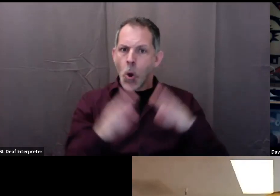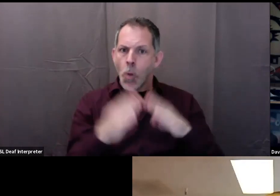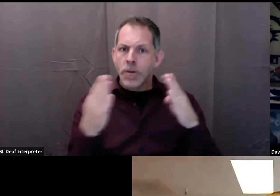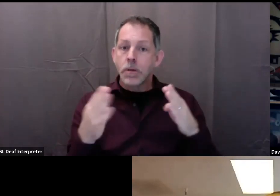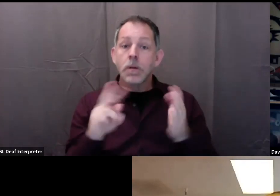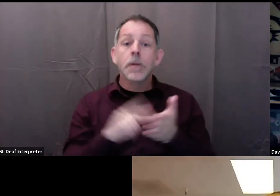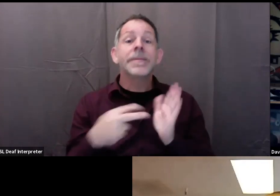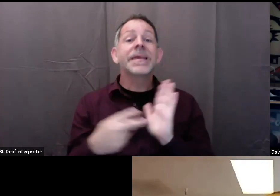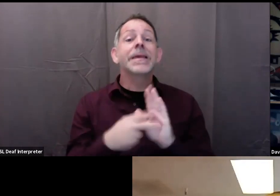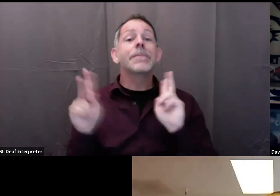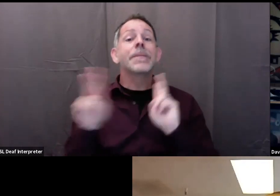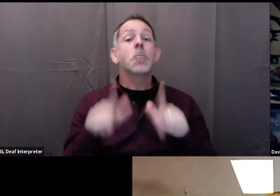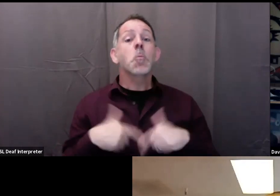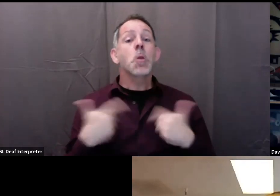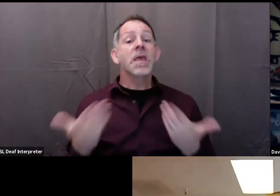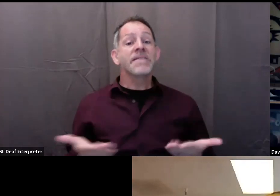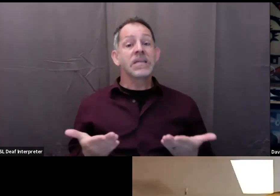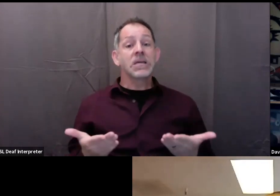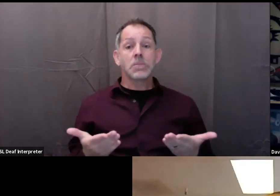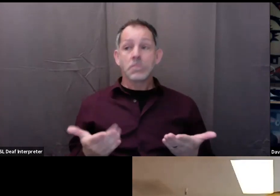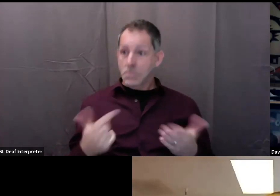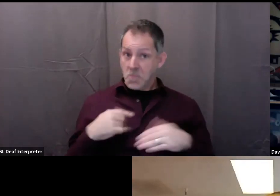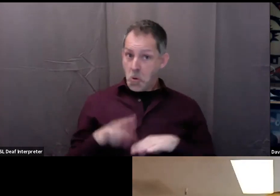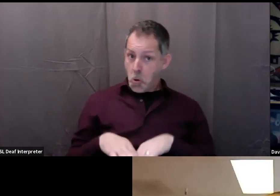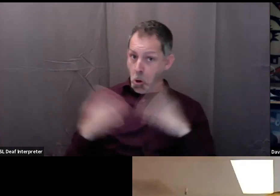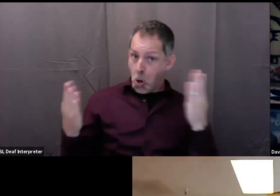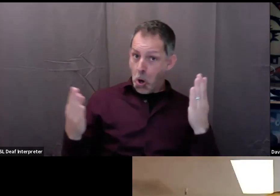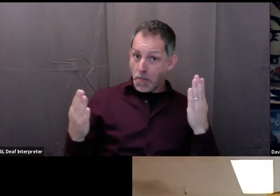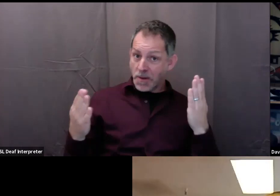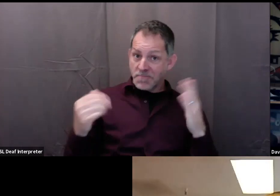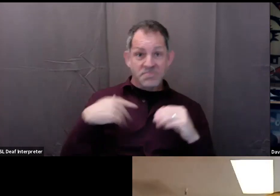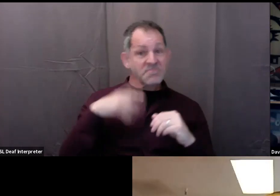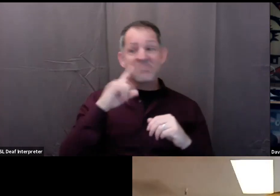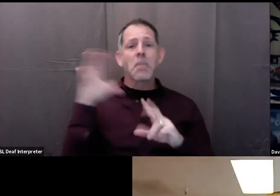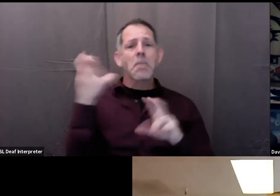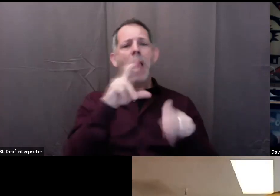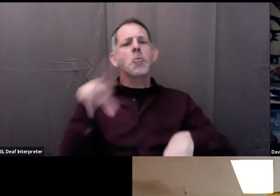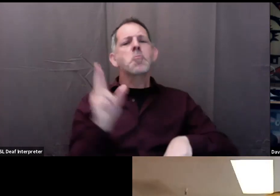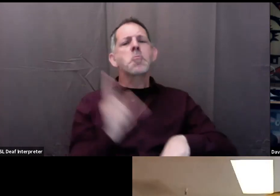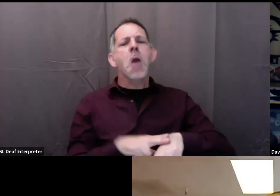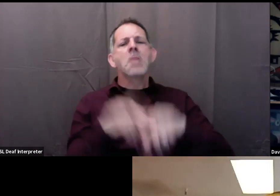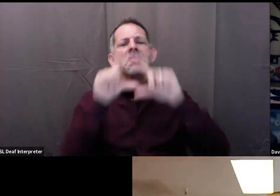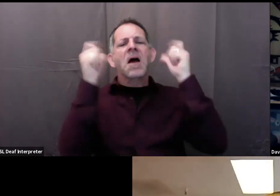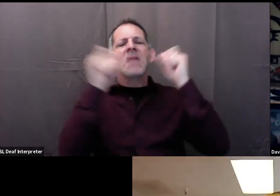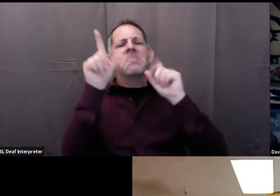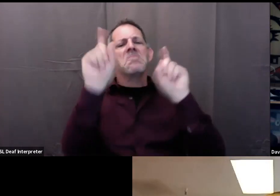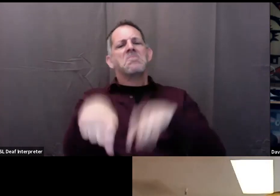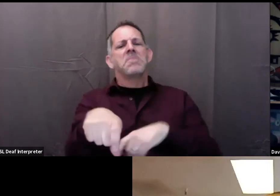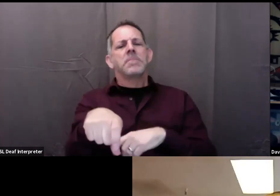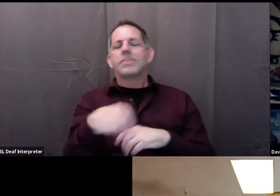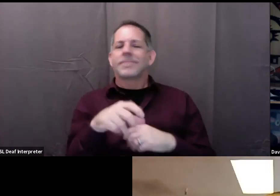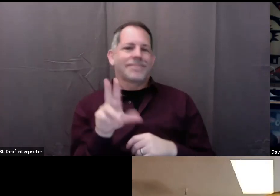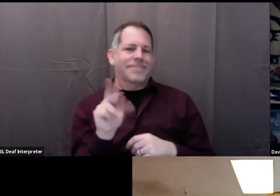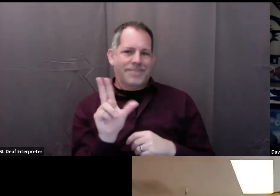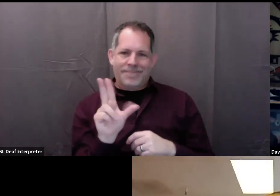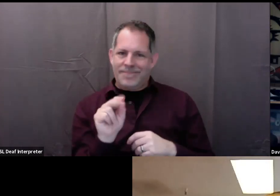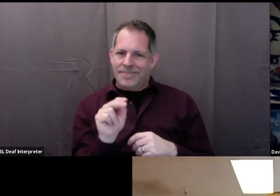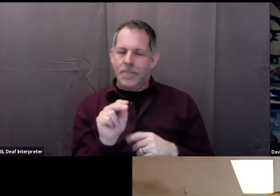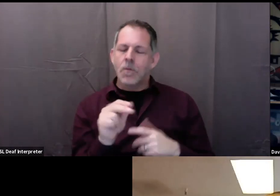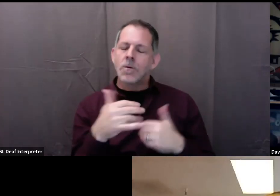getting better, and you know, there's less cause for concern, and that is not the case. So I'm really hopeful